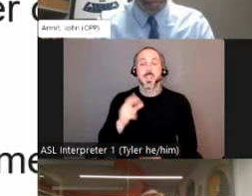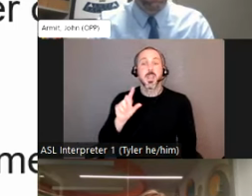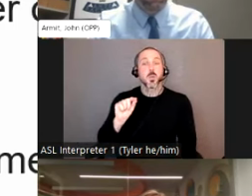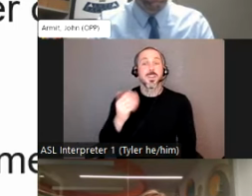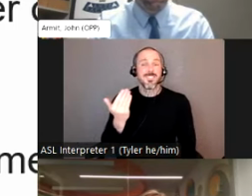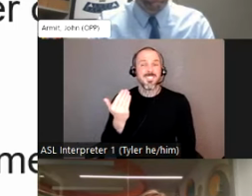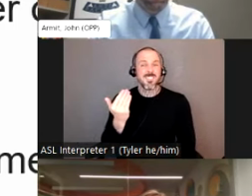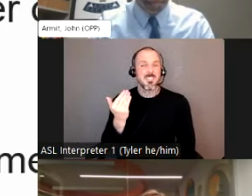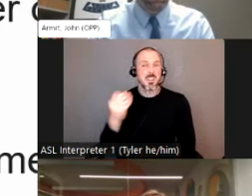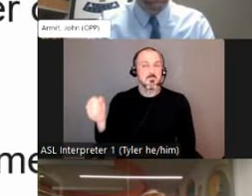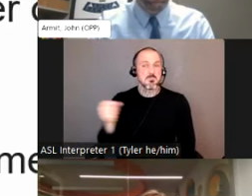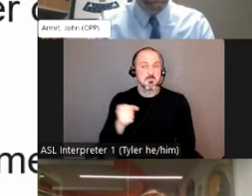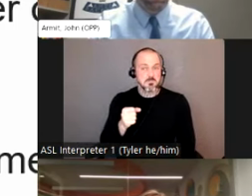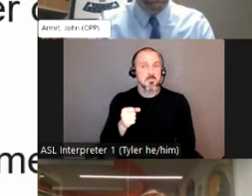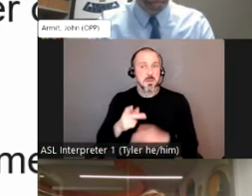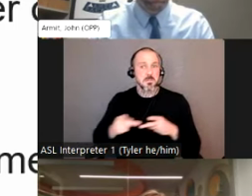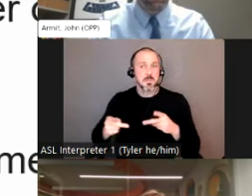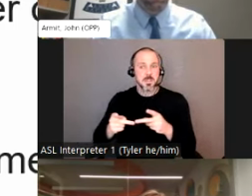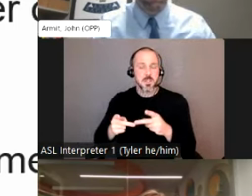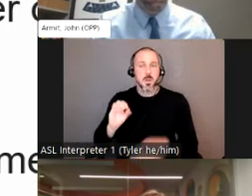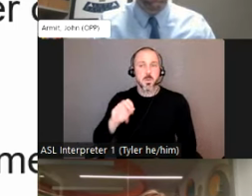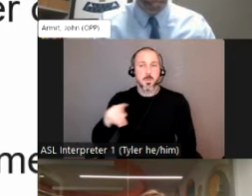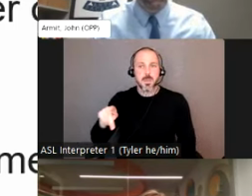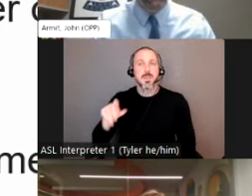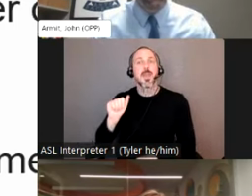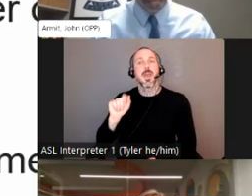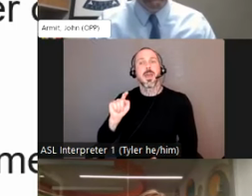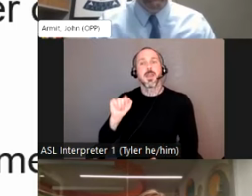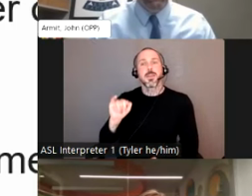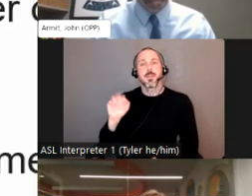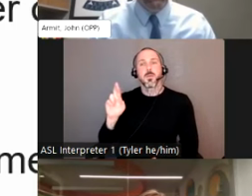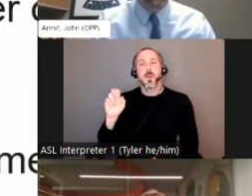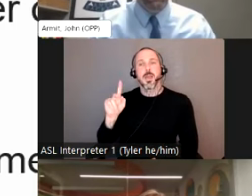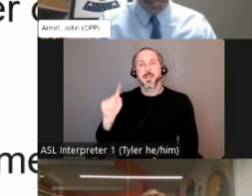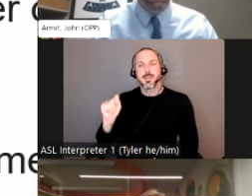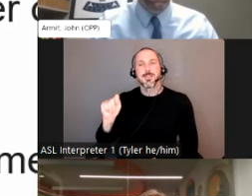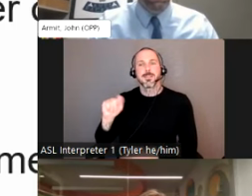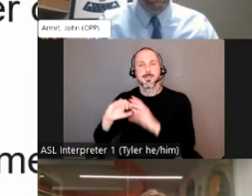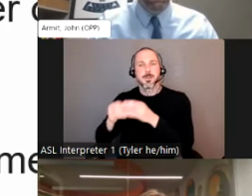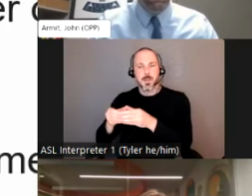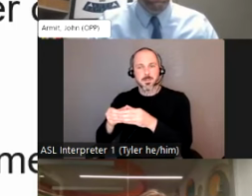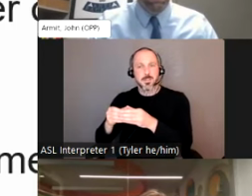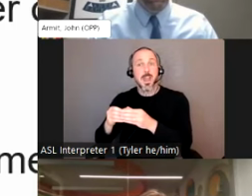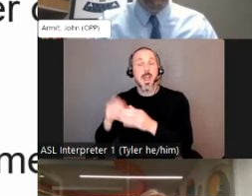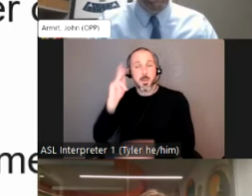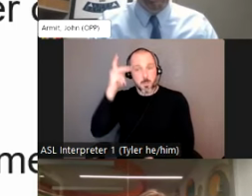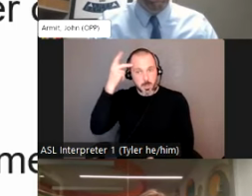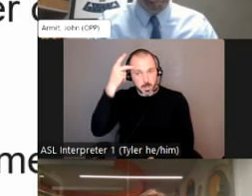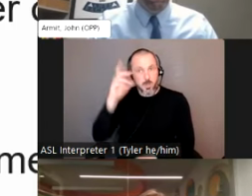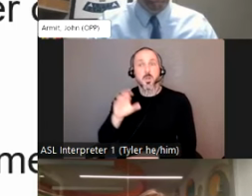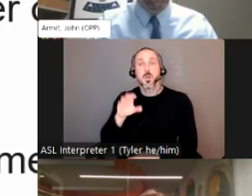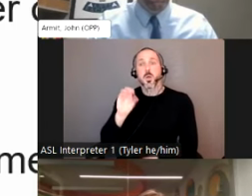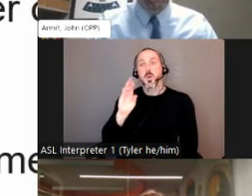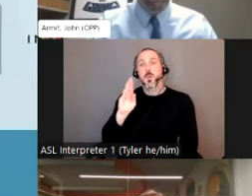OPP's anti-racket branch, investigating economic crimes and political corruption. So